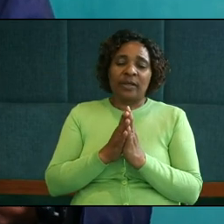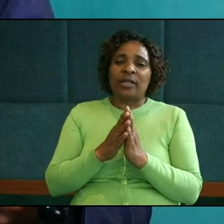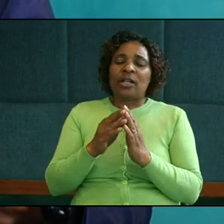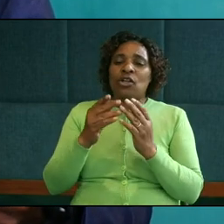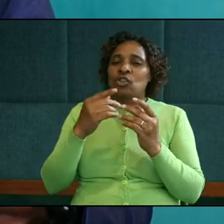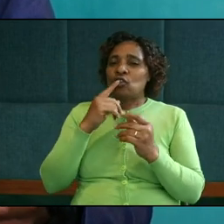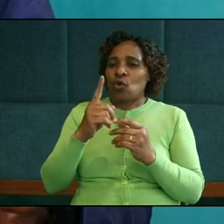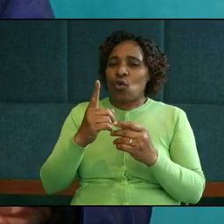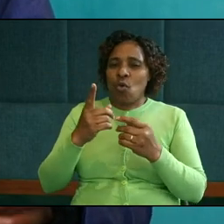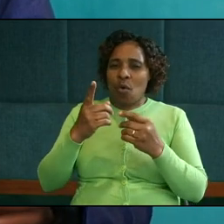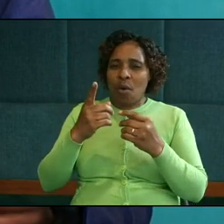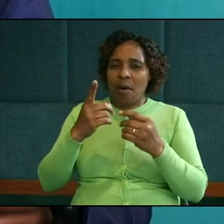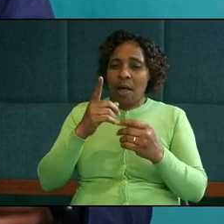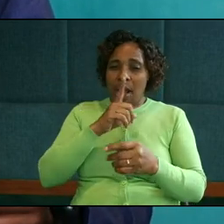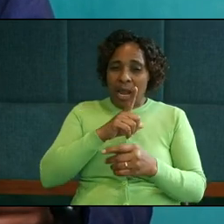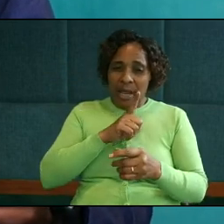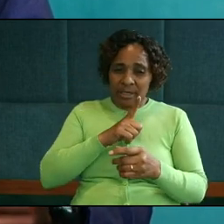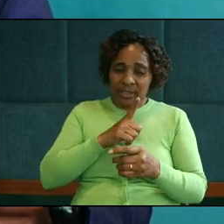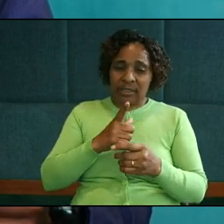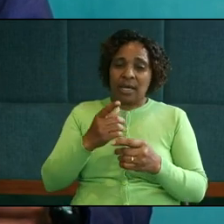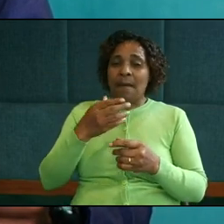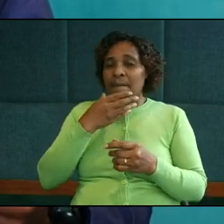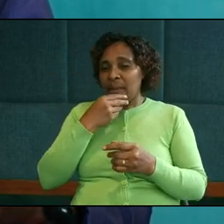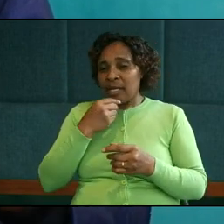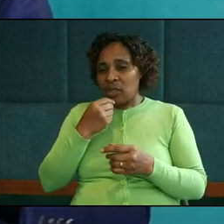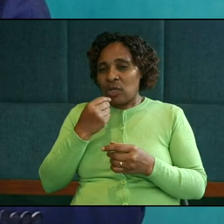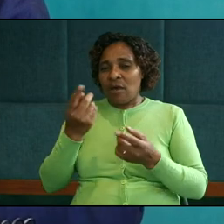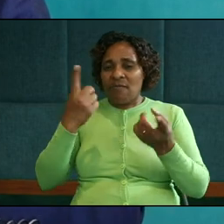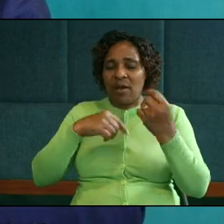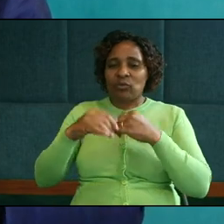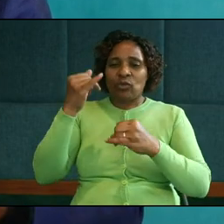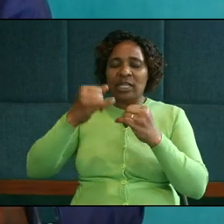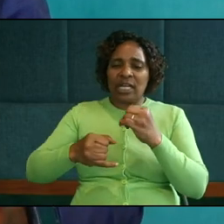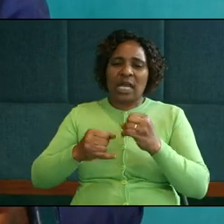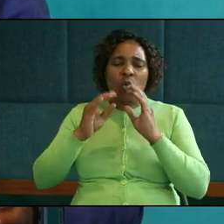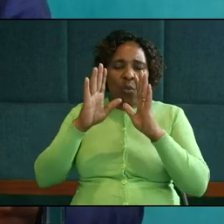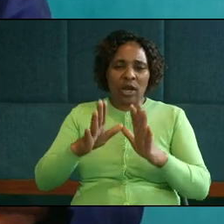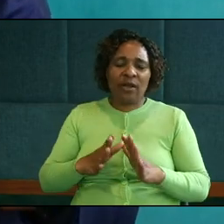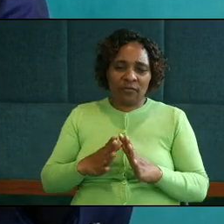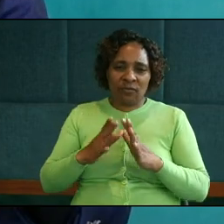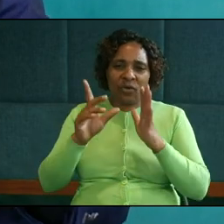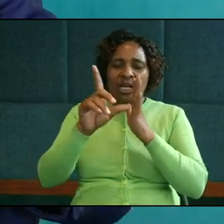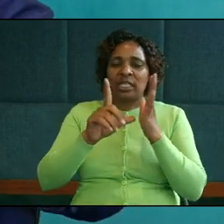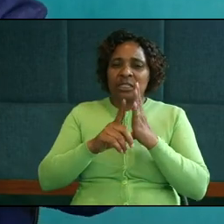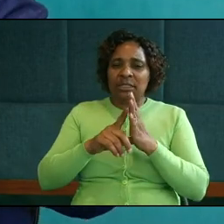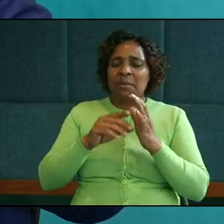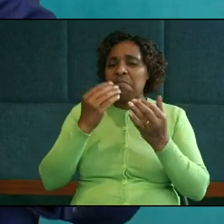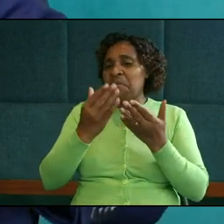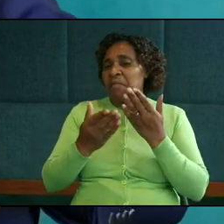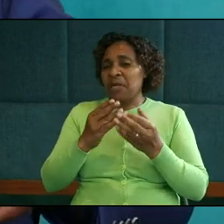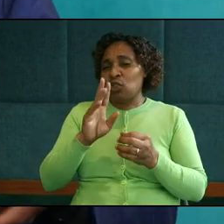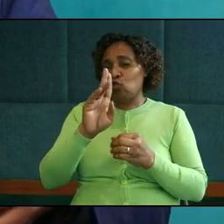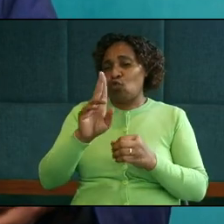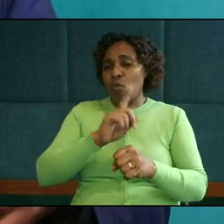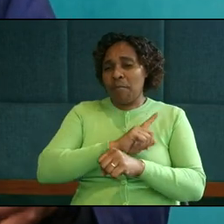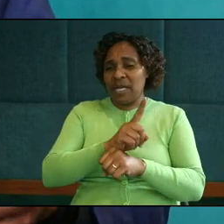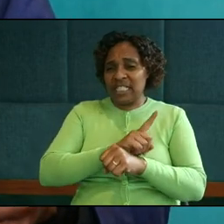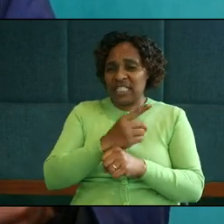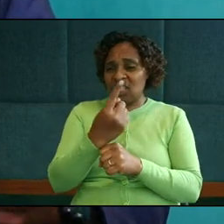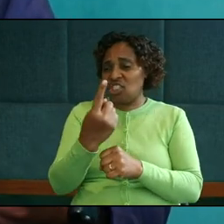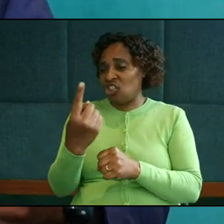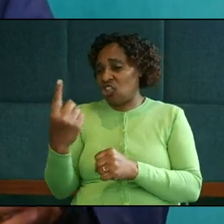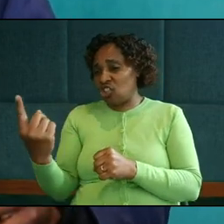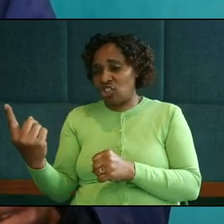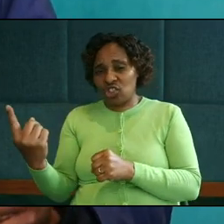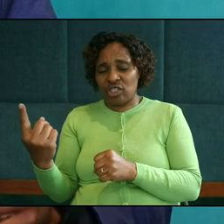So ladies and gentlemen, we've come to the end of the lesson, but it's a wonderful lesson. I just want to give the panelists perhaps